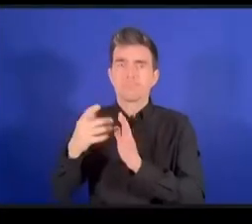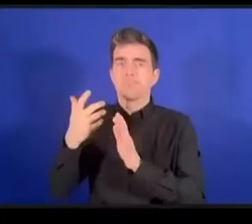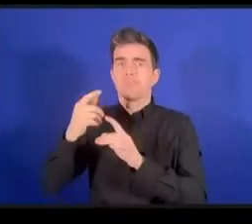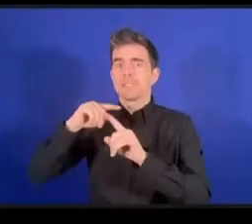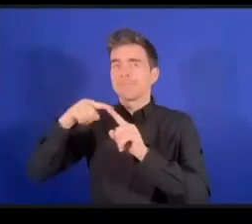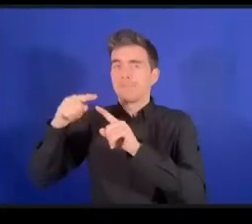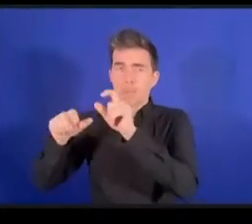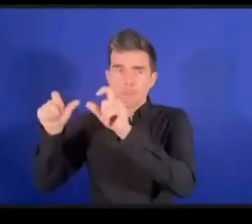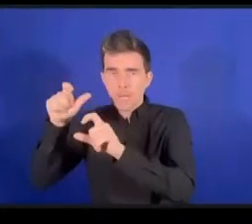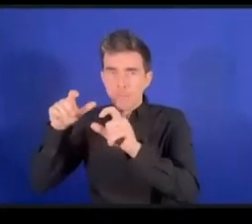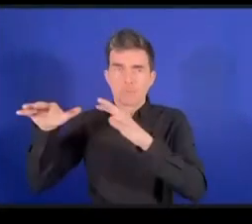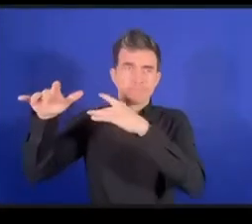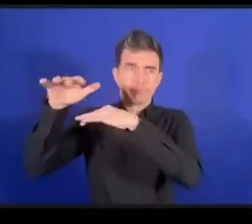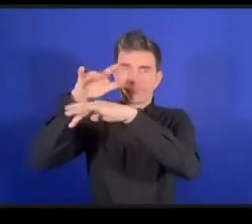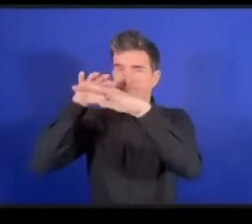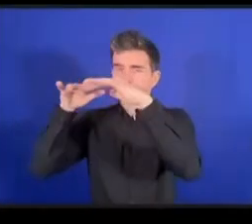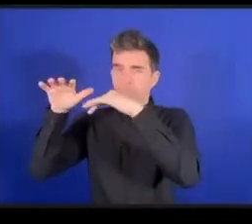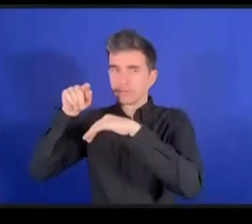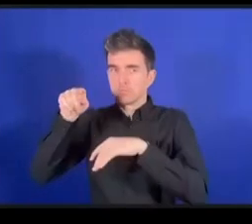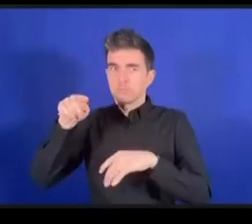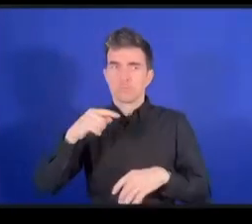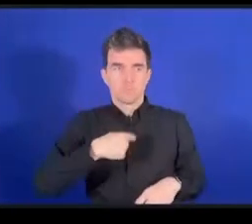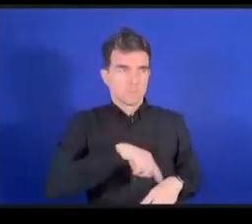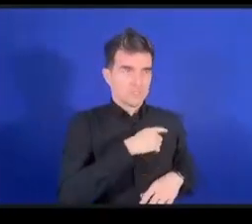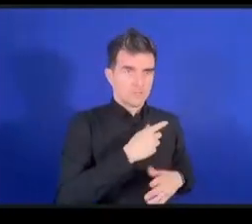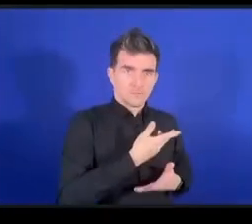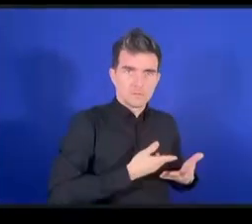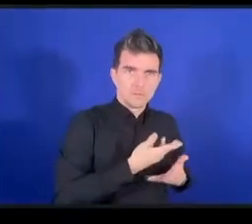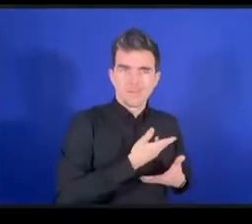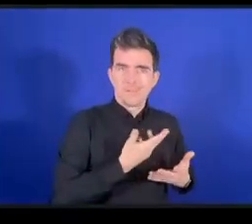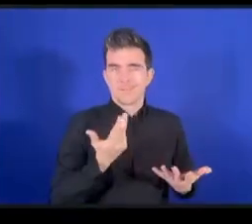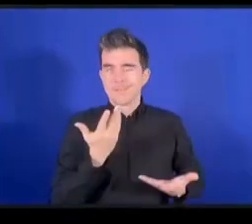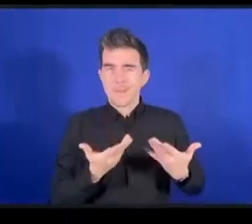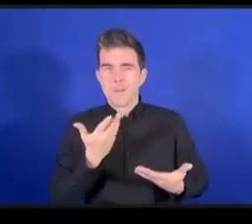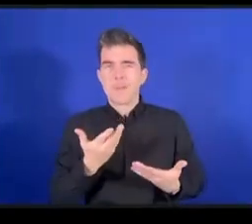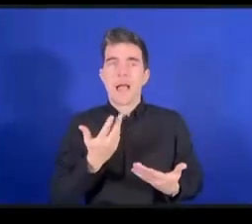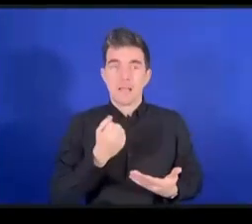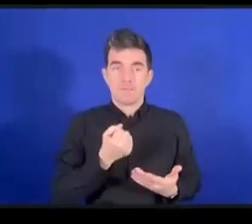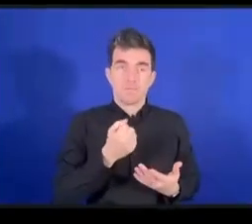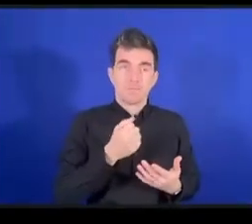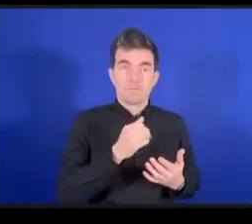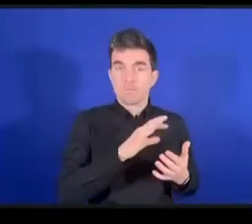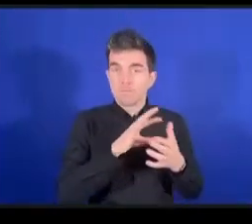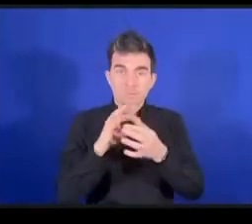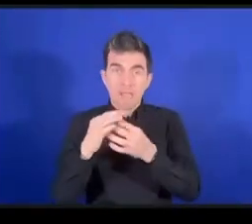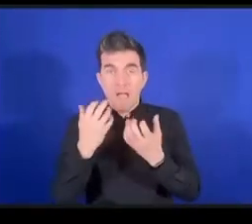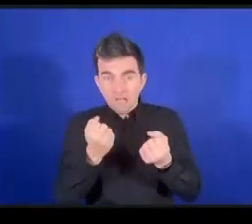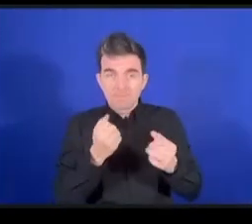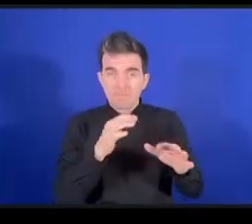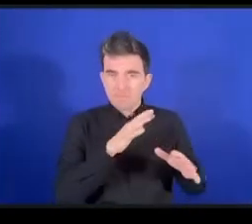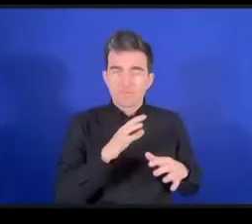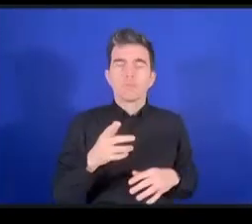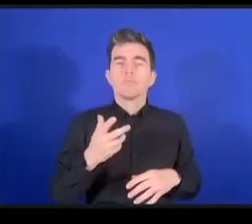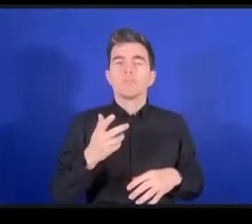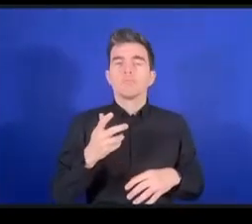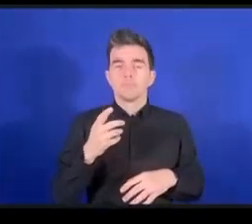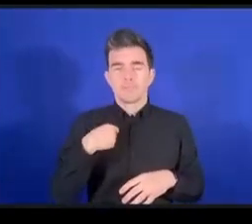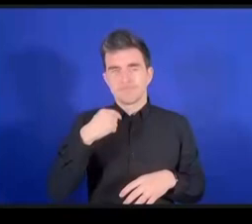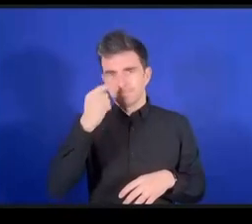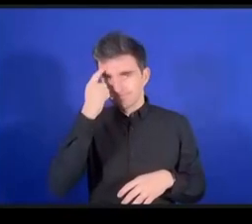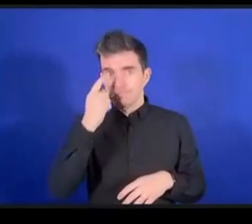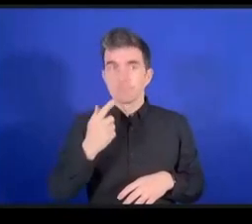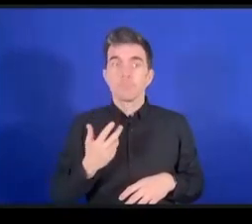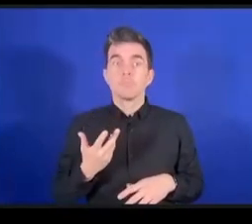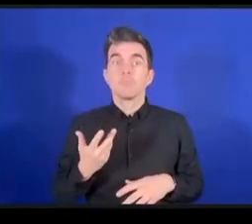related. And in fact, if the people that we work with on the ground understood that they really are part of a digital equity agenda, and it